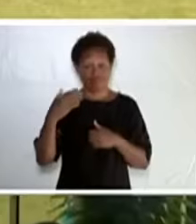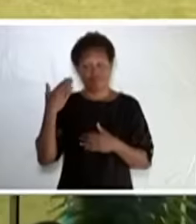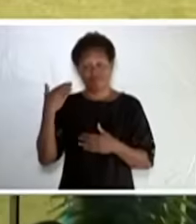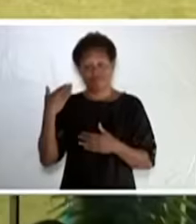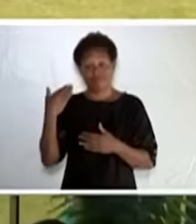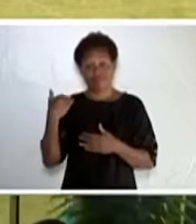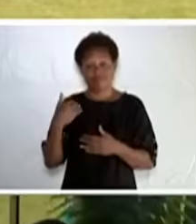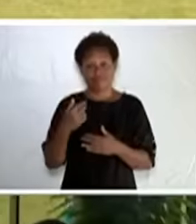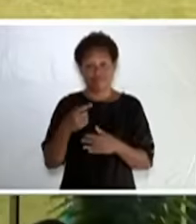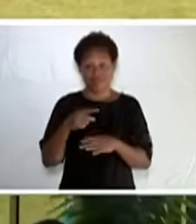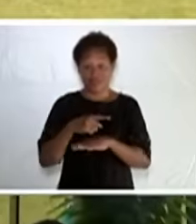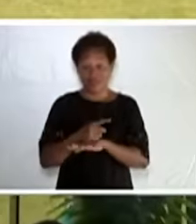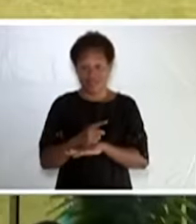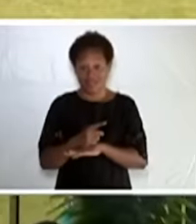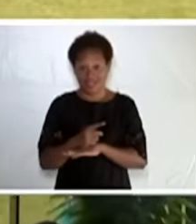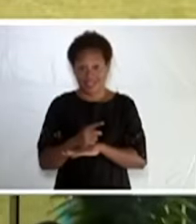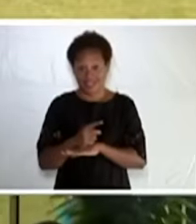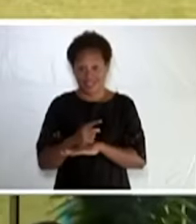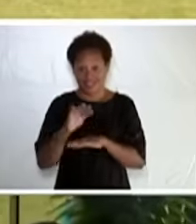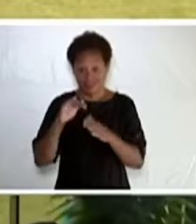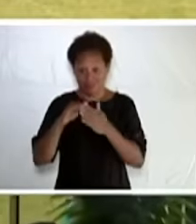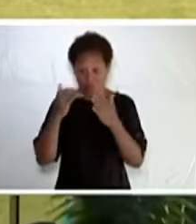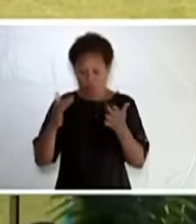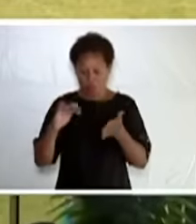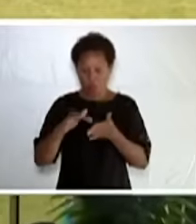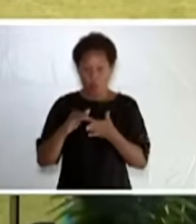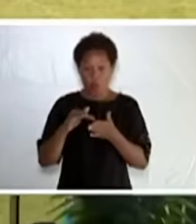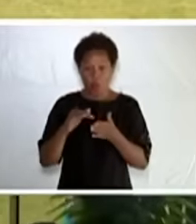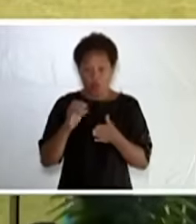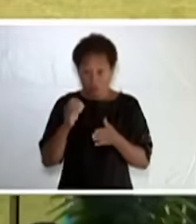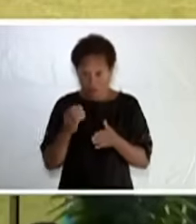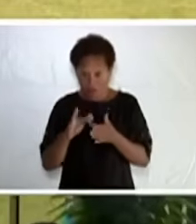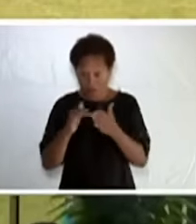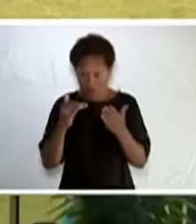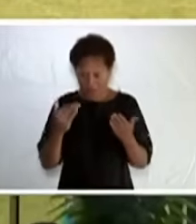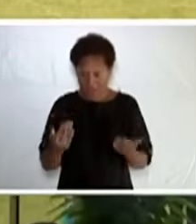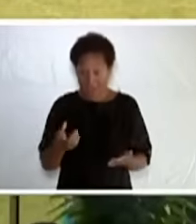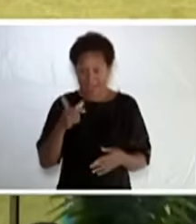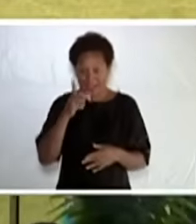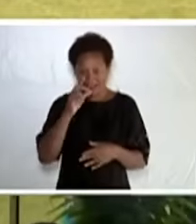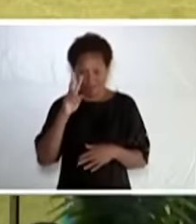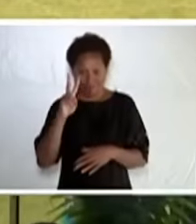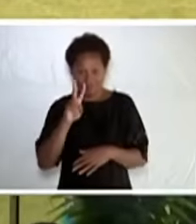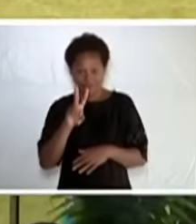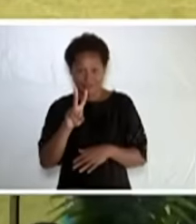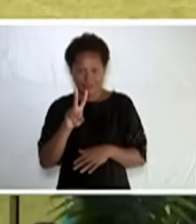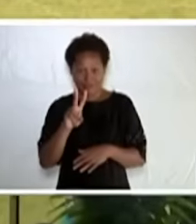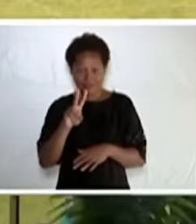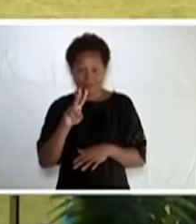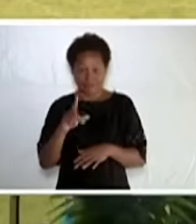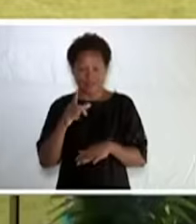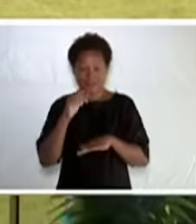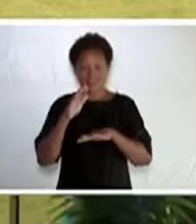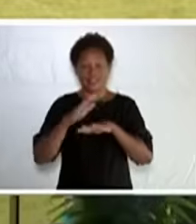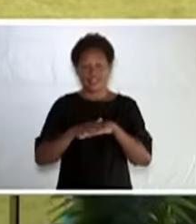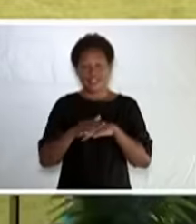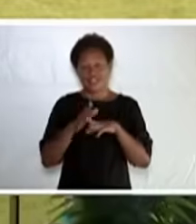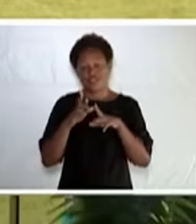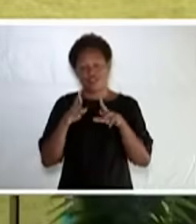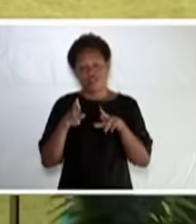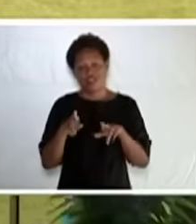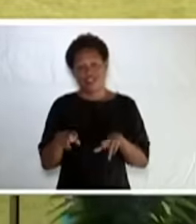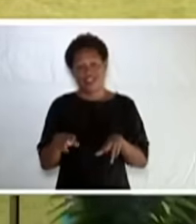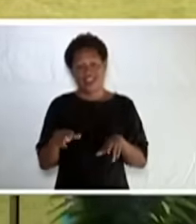throughout the week, culminating to today. And I just ask of you to sit back,